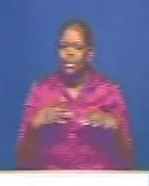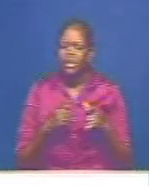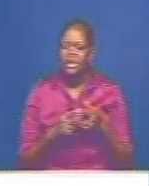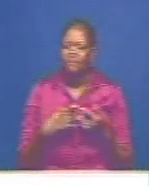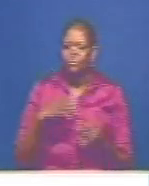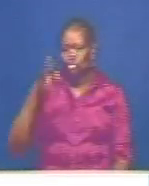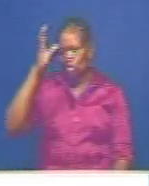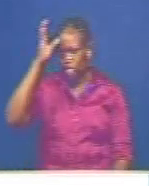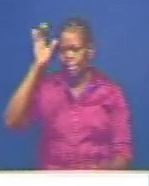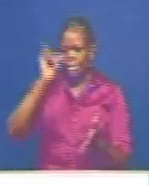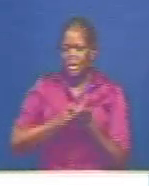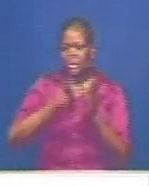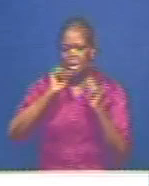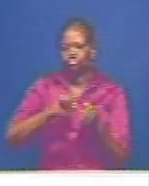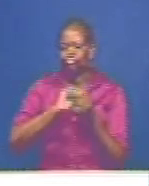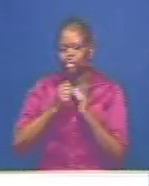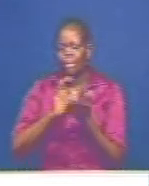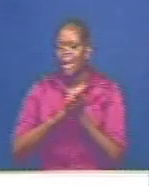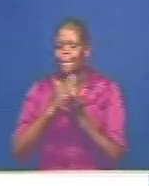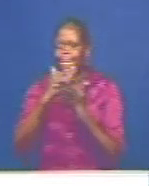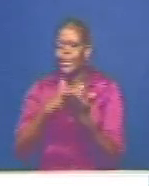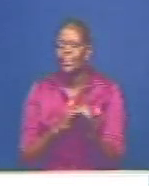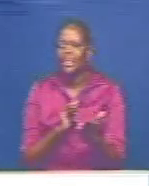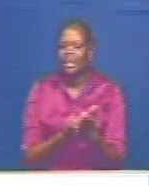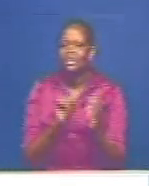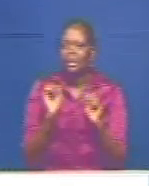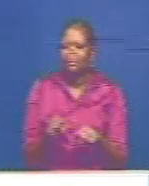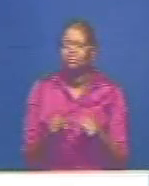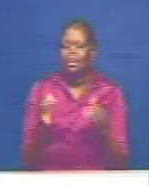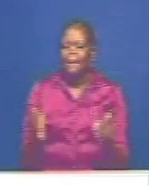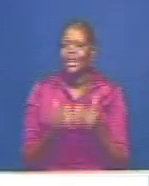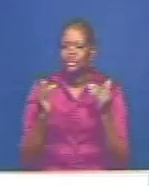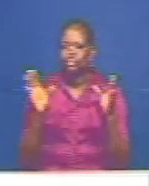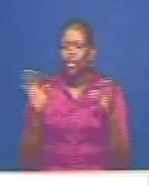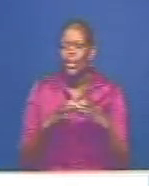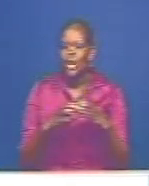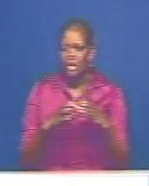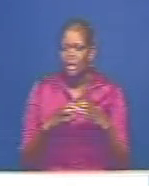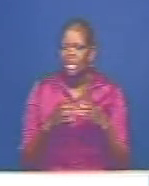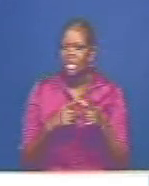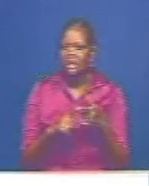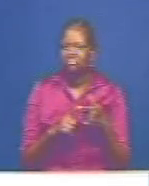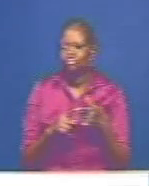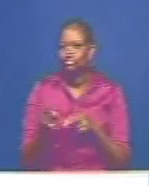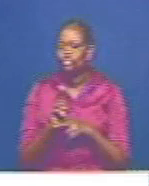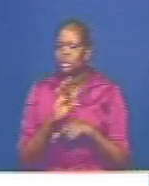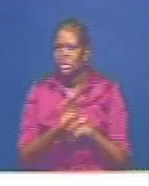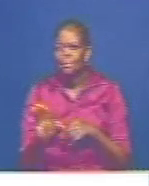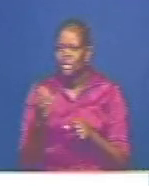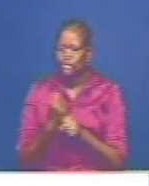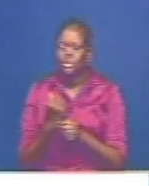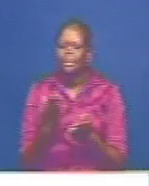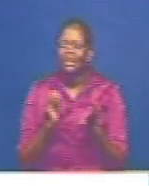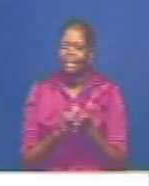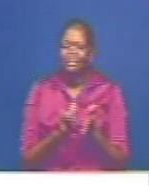that can translate to programs mm-hmm. that can actually impact the community, and fuse them and do something that